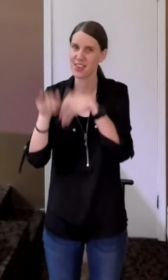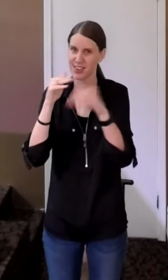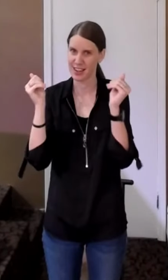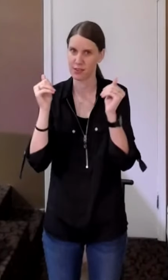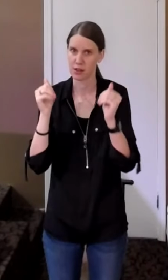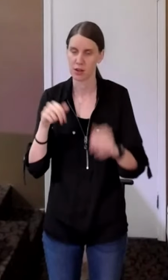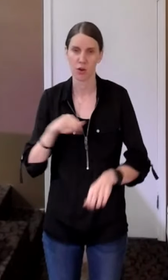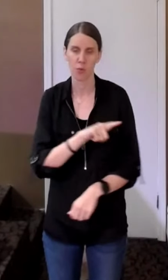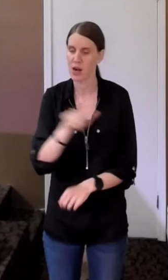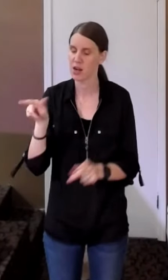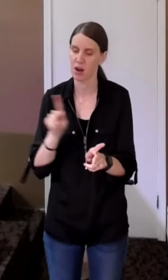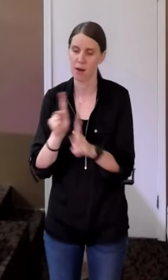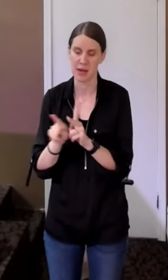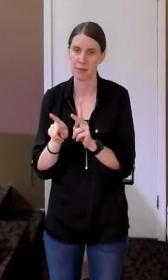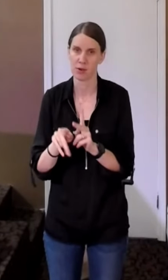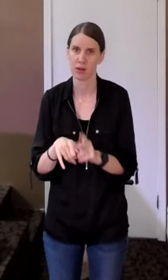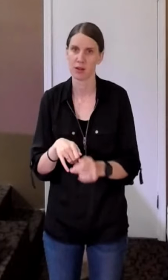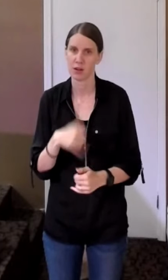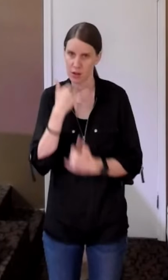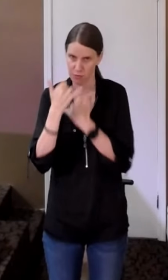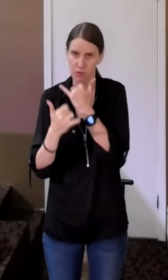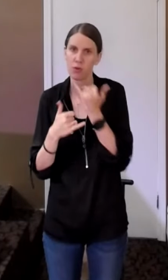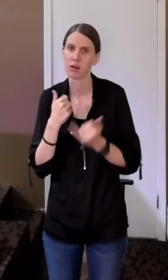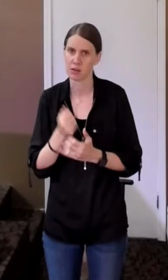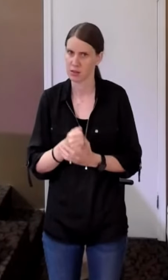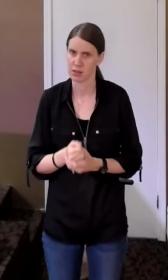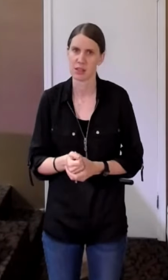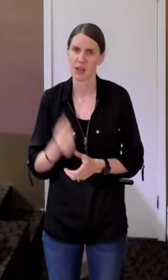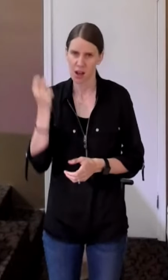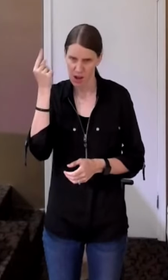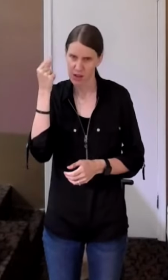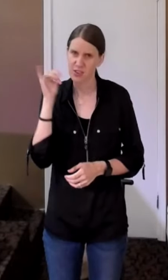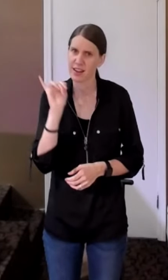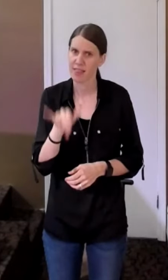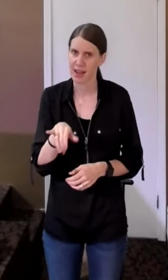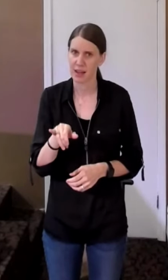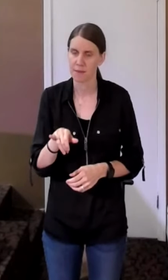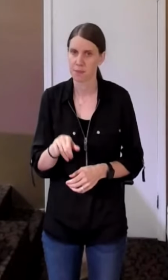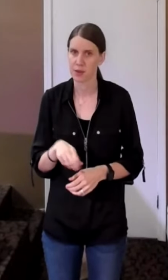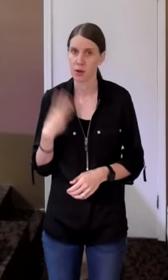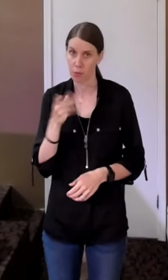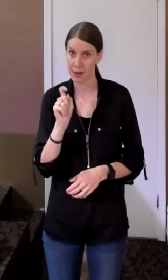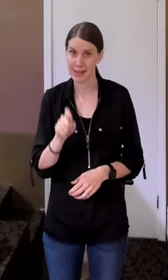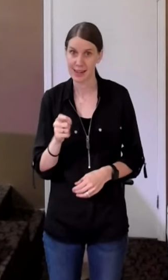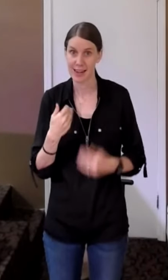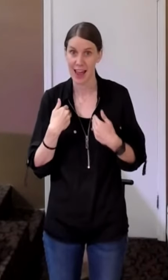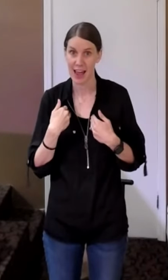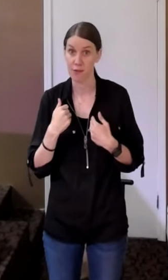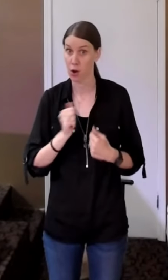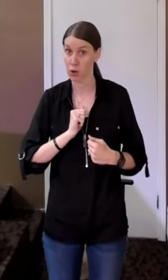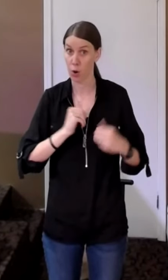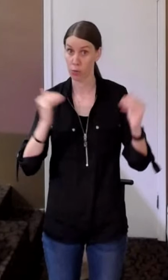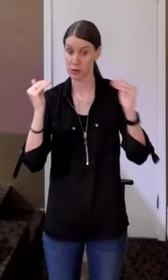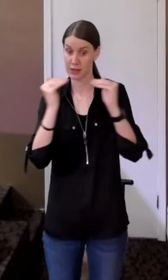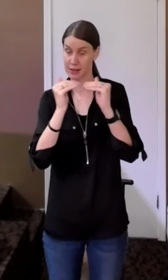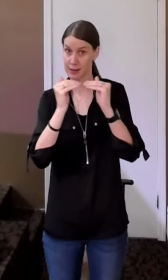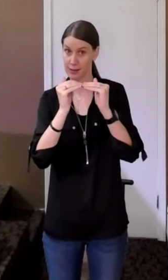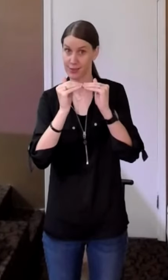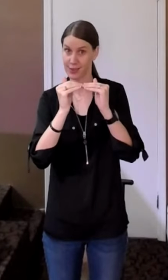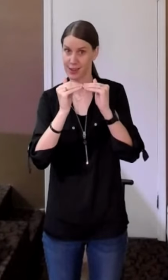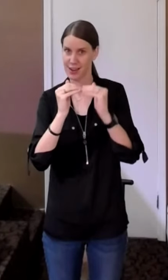flawed. We need to understand that. And we need to understand that we need to set our own bar very high